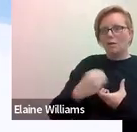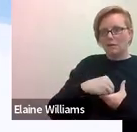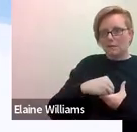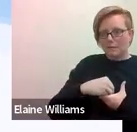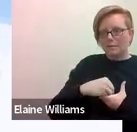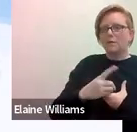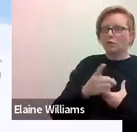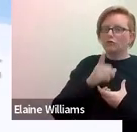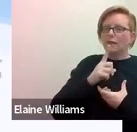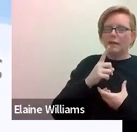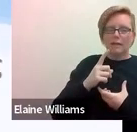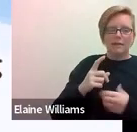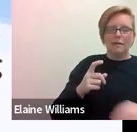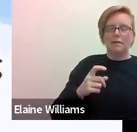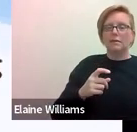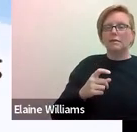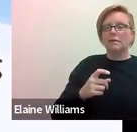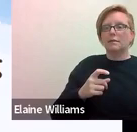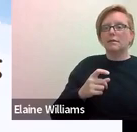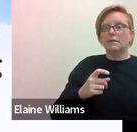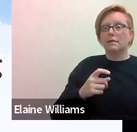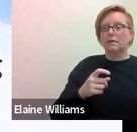SAU.